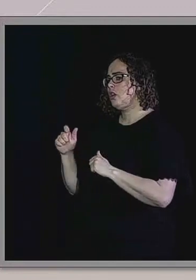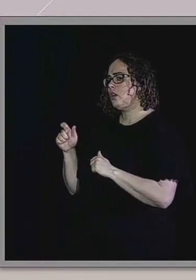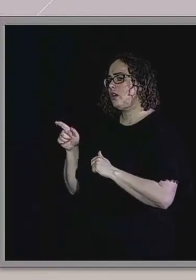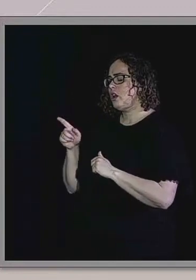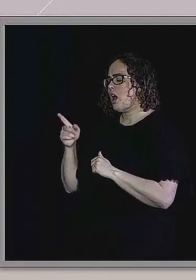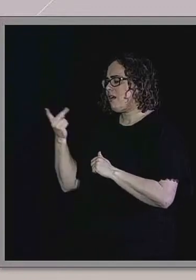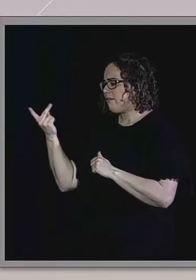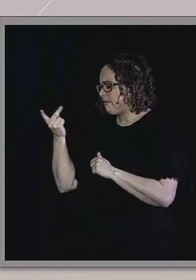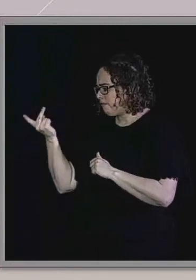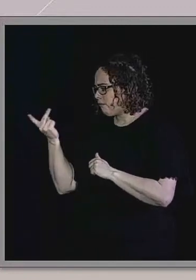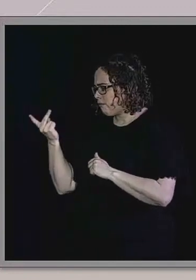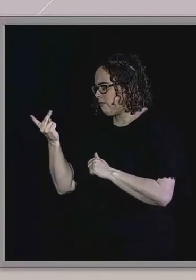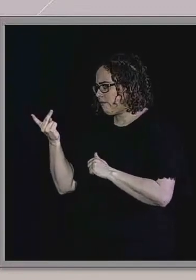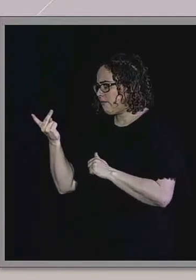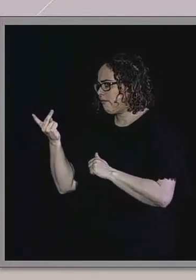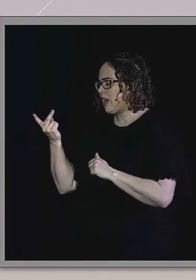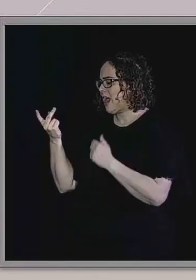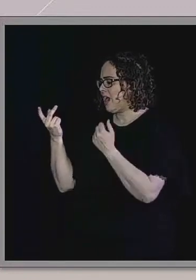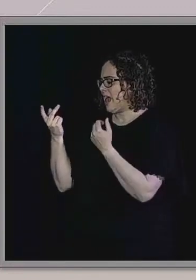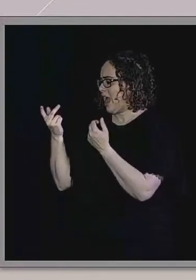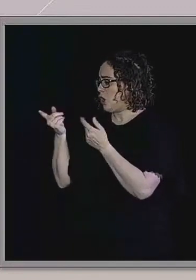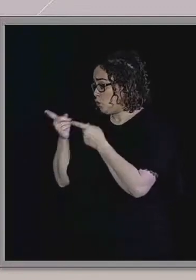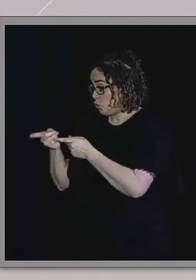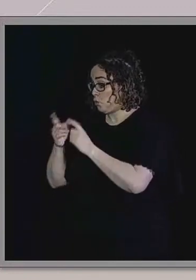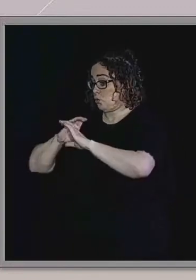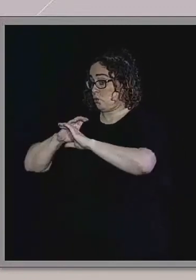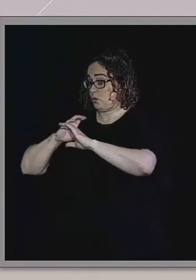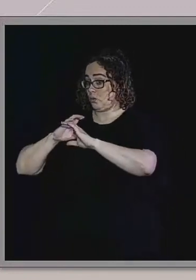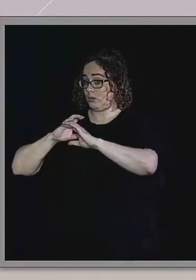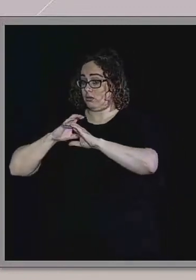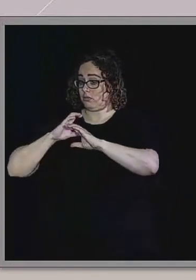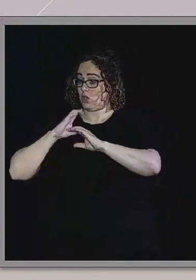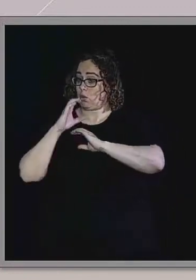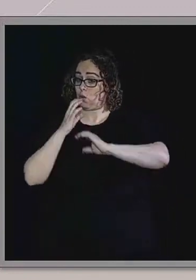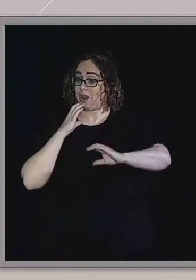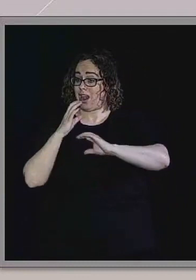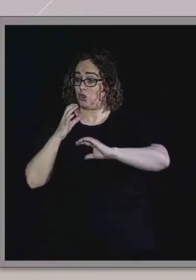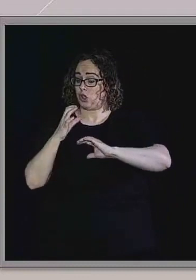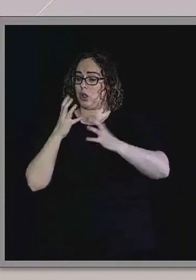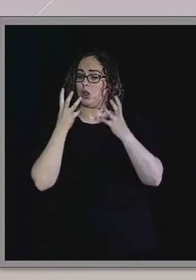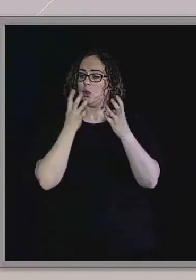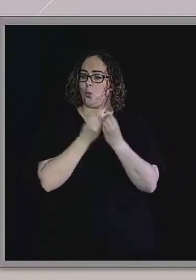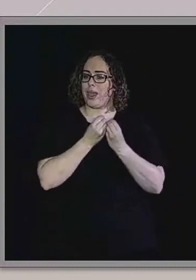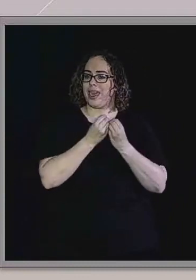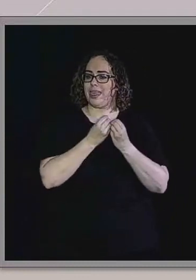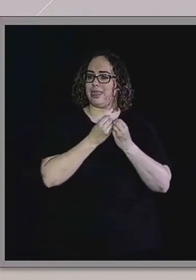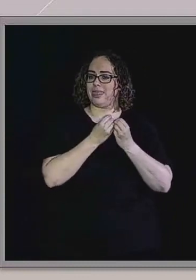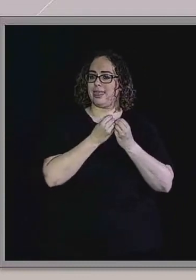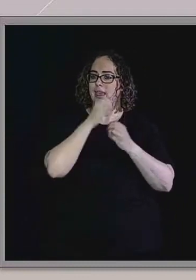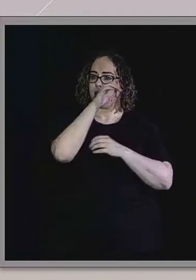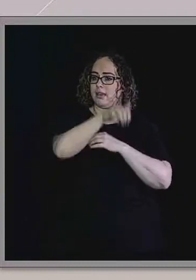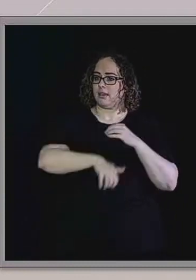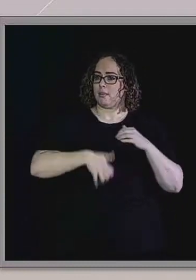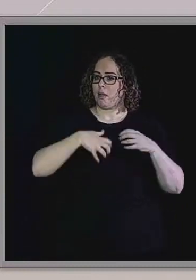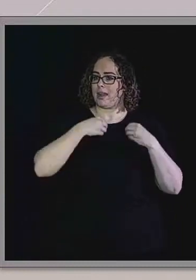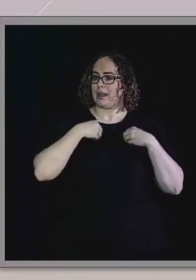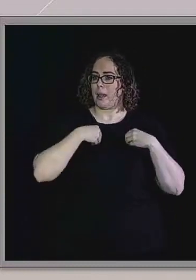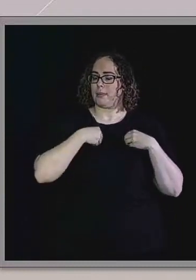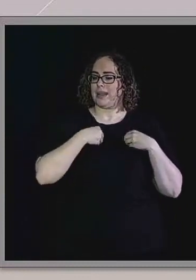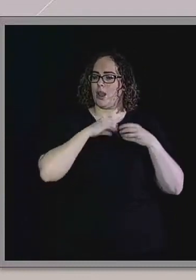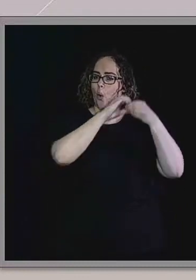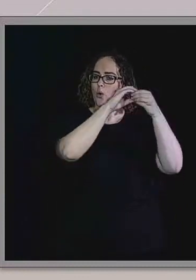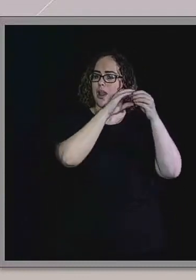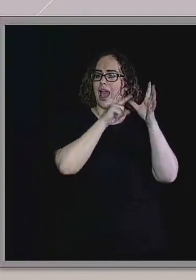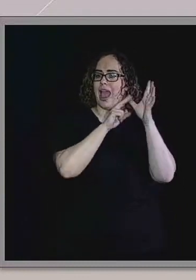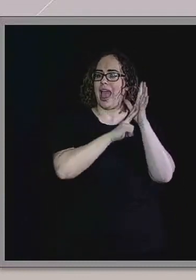any communication whatsoever from or with Andrew Forrest personally or Fortescue as a